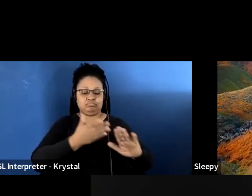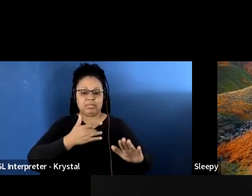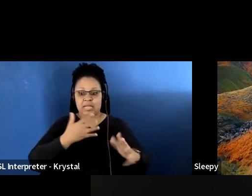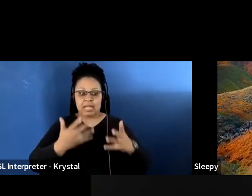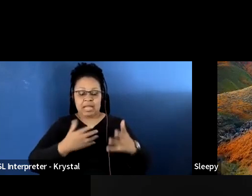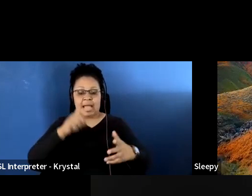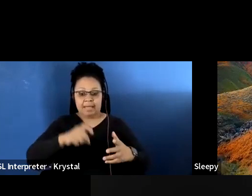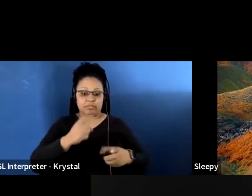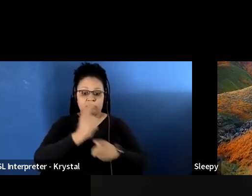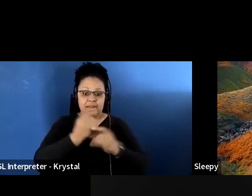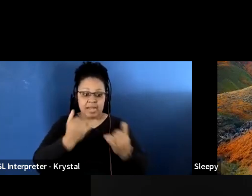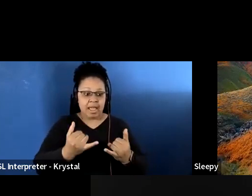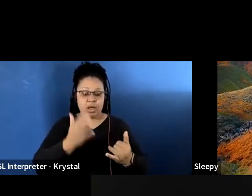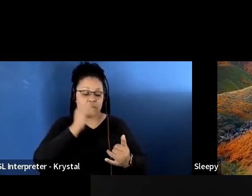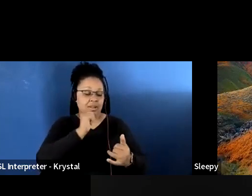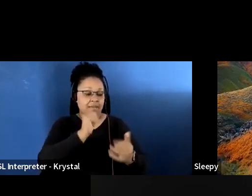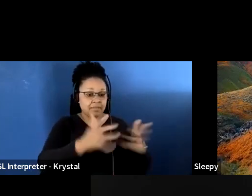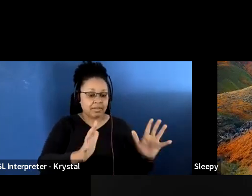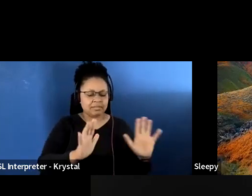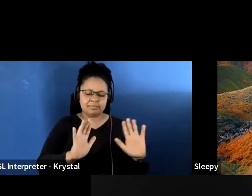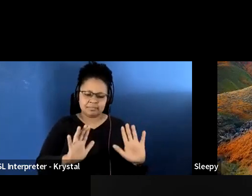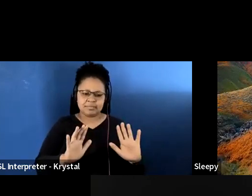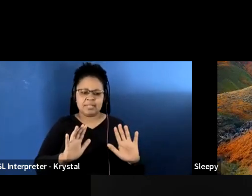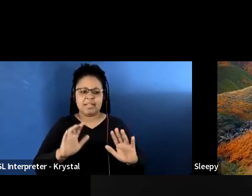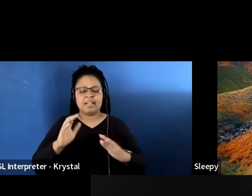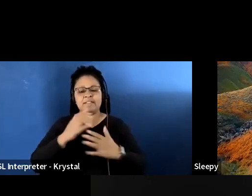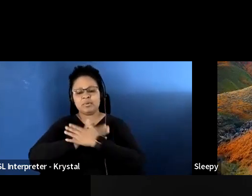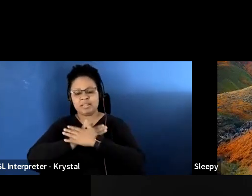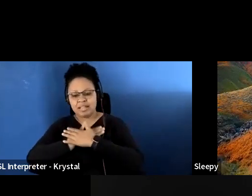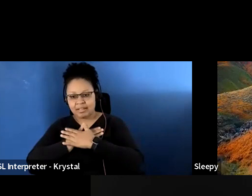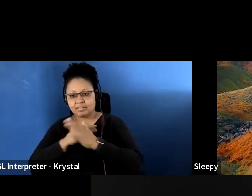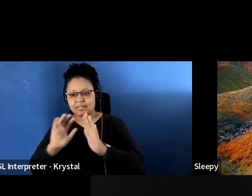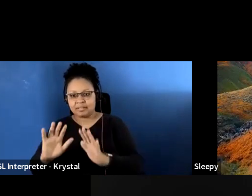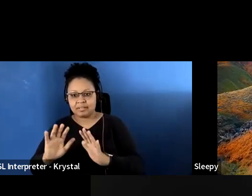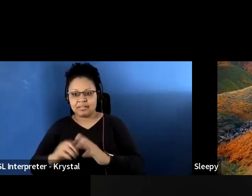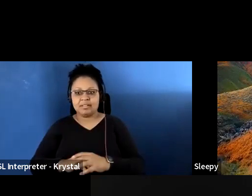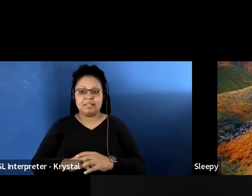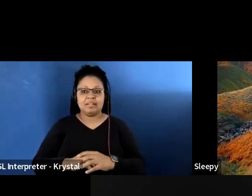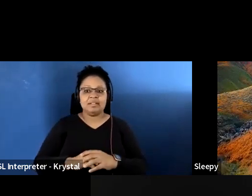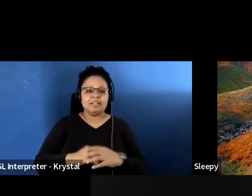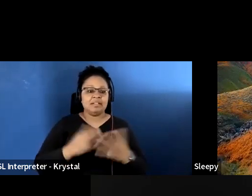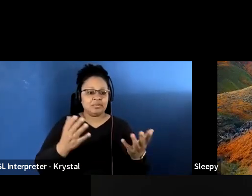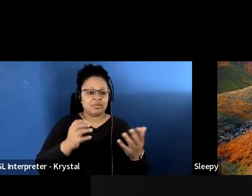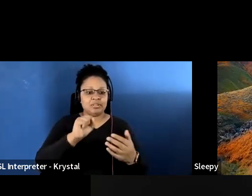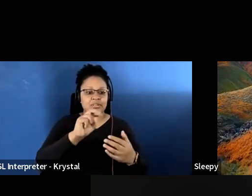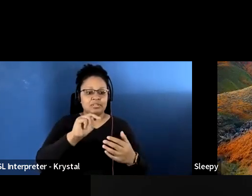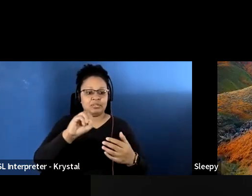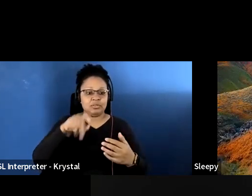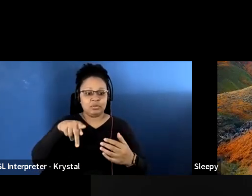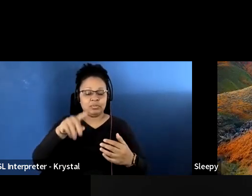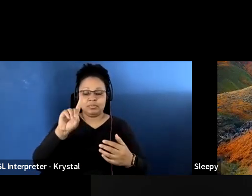right now, it's not going to get done. Snoop Dogg wrote, I tell myself not to be so scared of messing